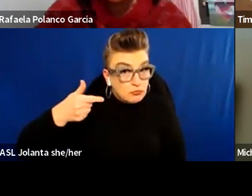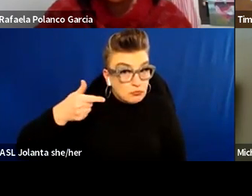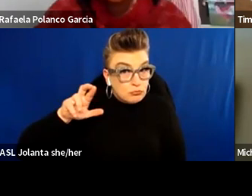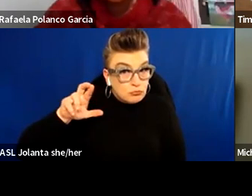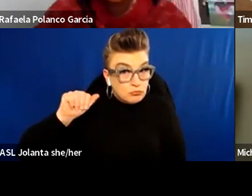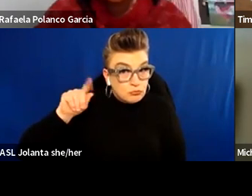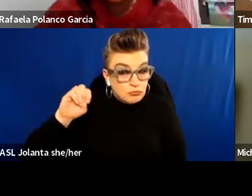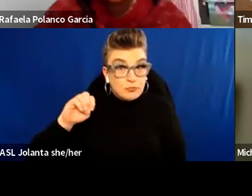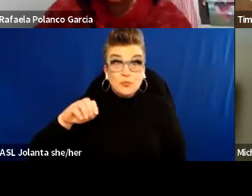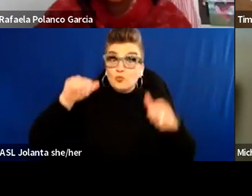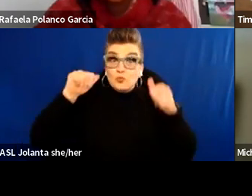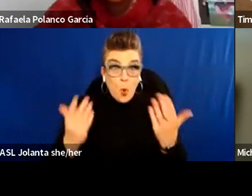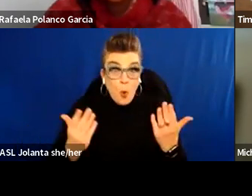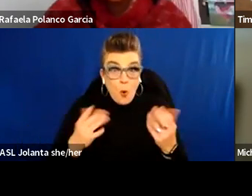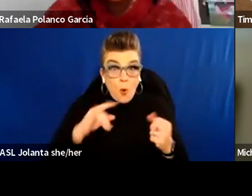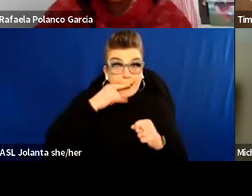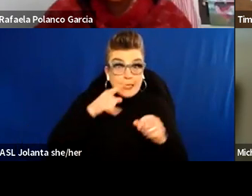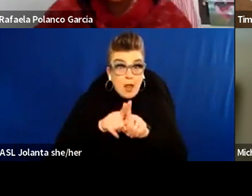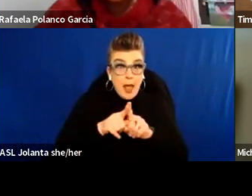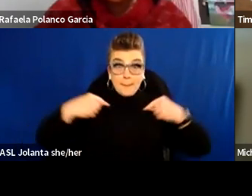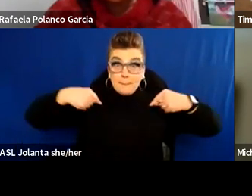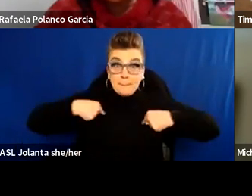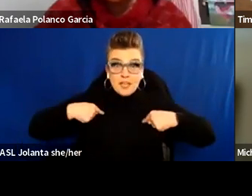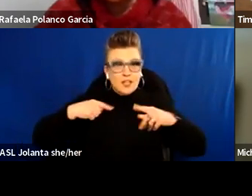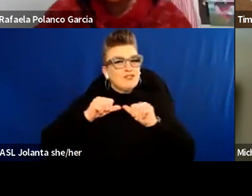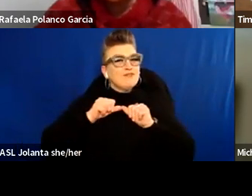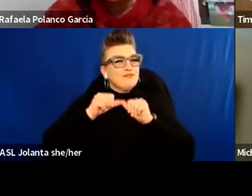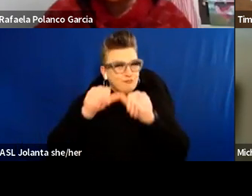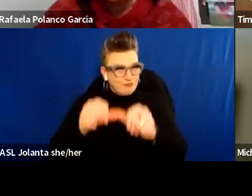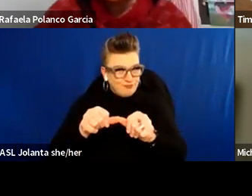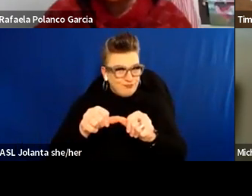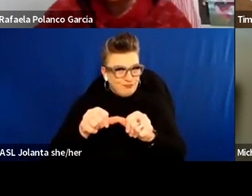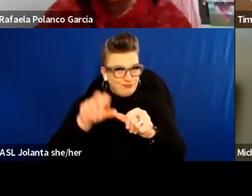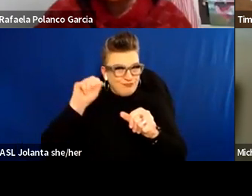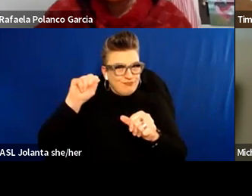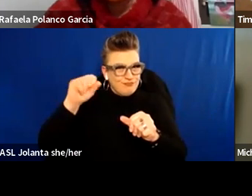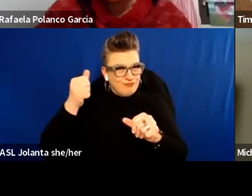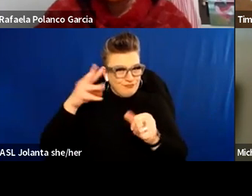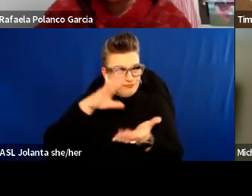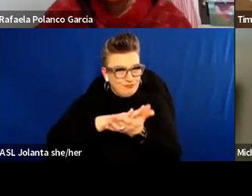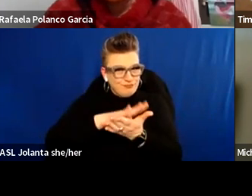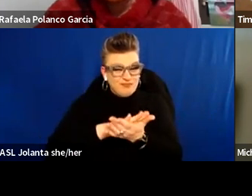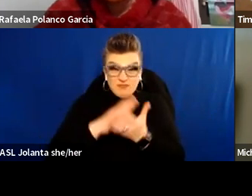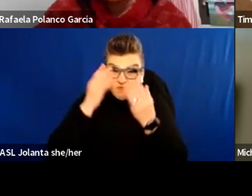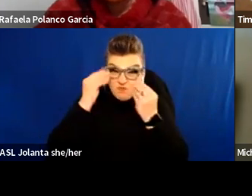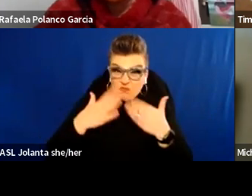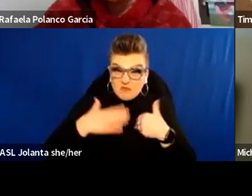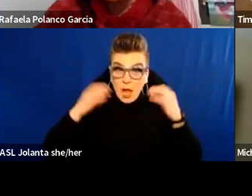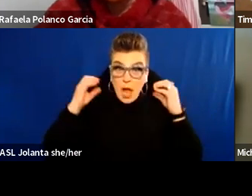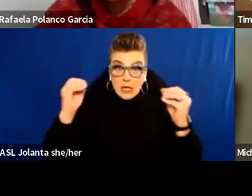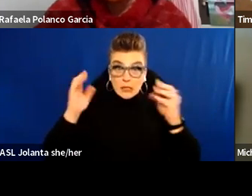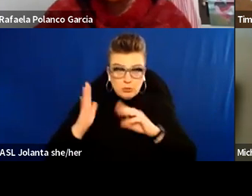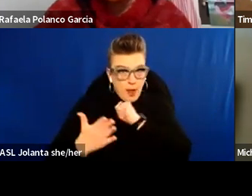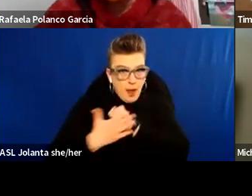kids like me can stay at the shop my teachers have helped me